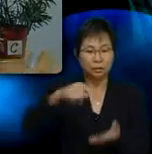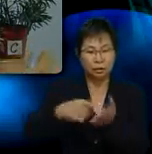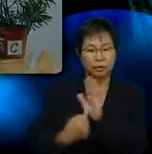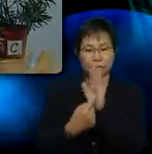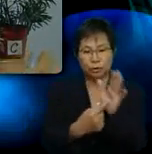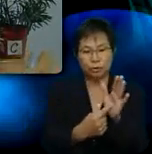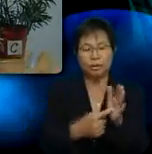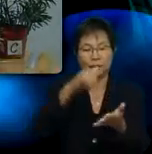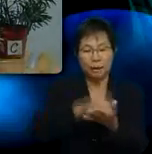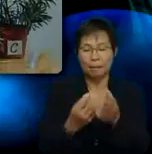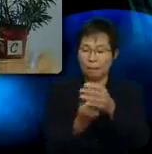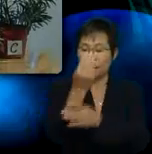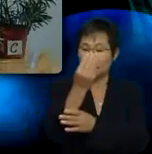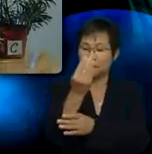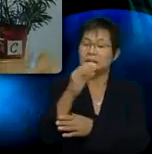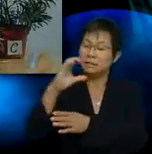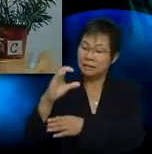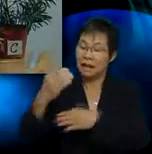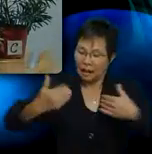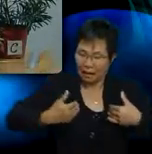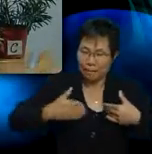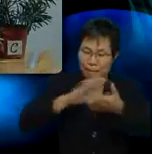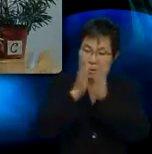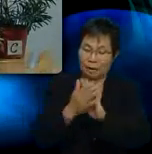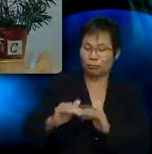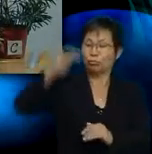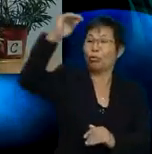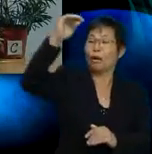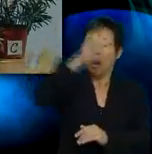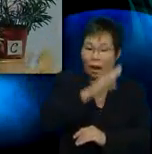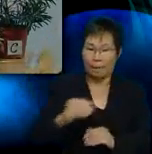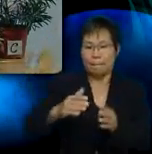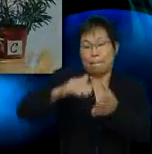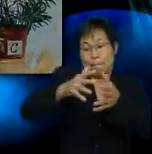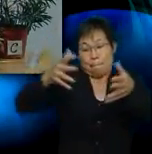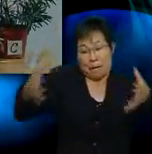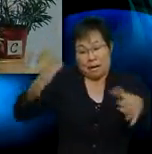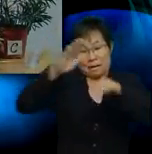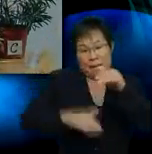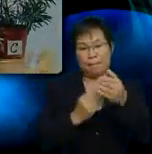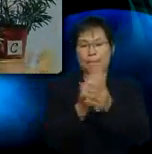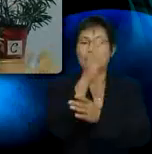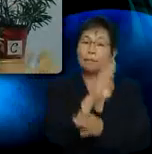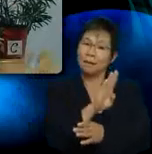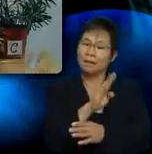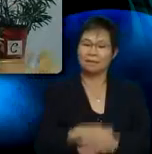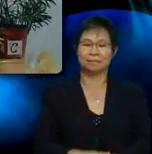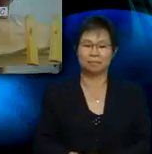This shows that plant C has become taller and bigger than plant B.